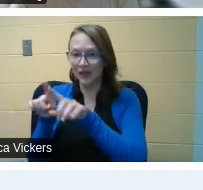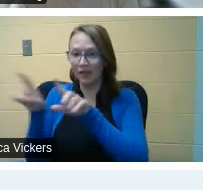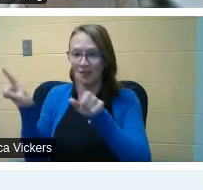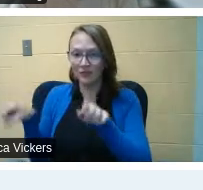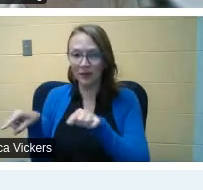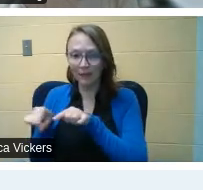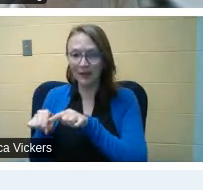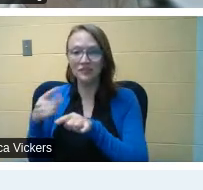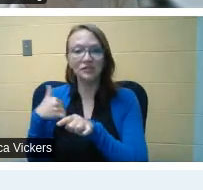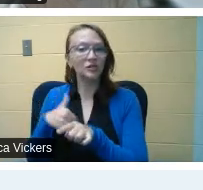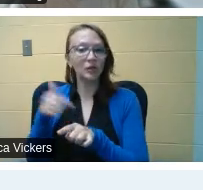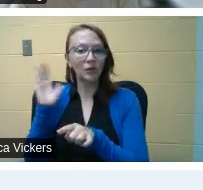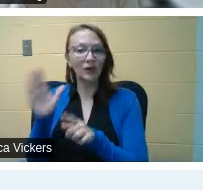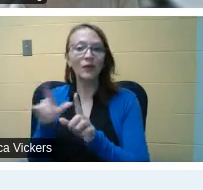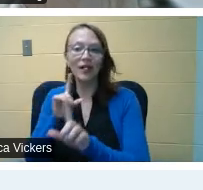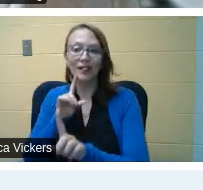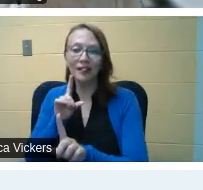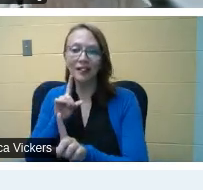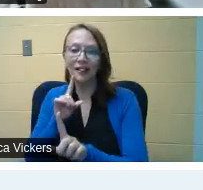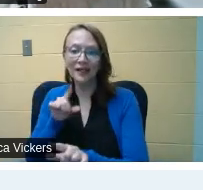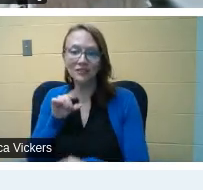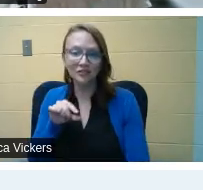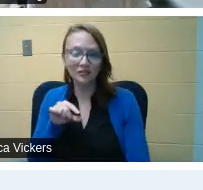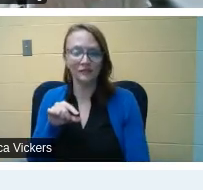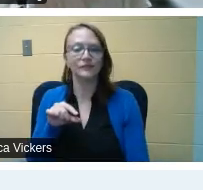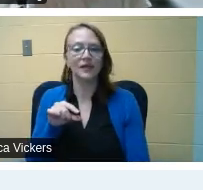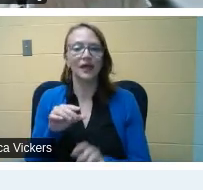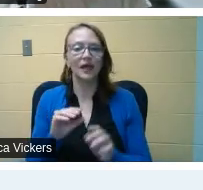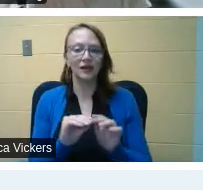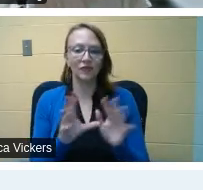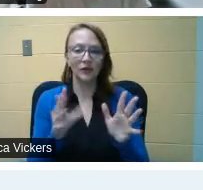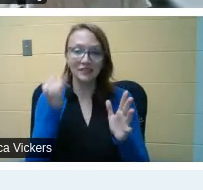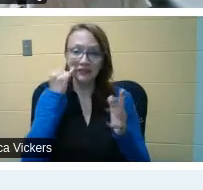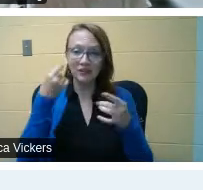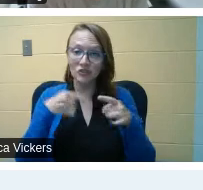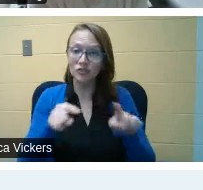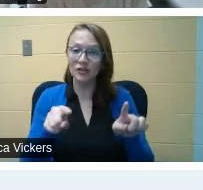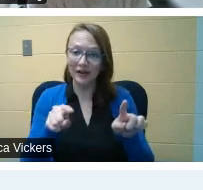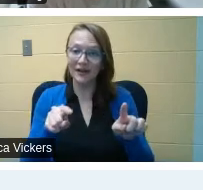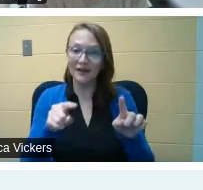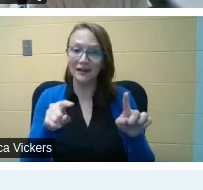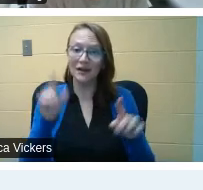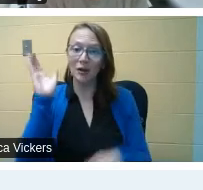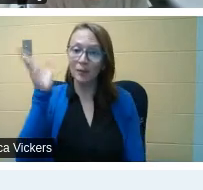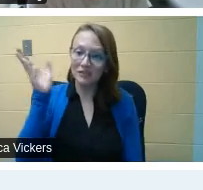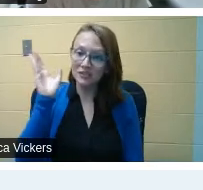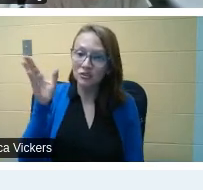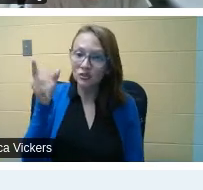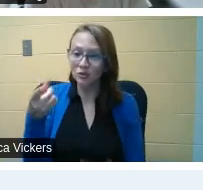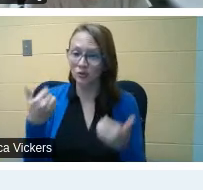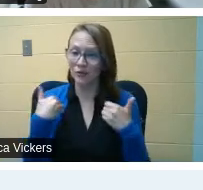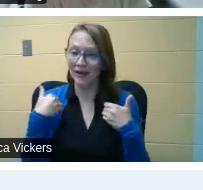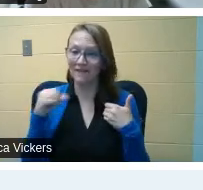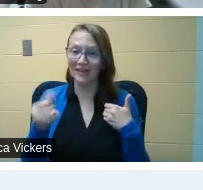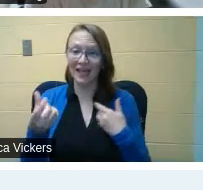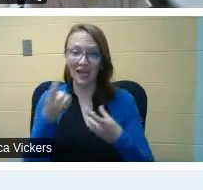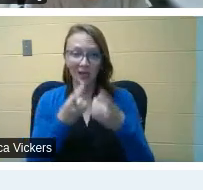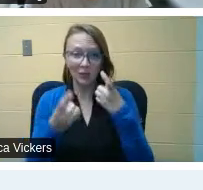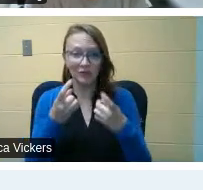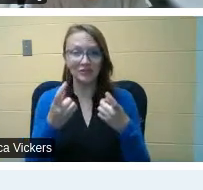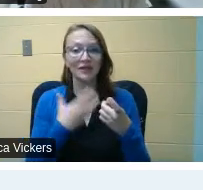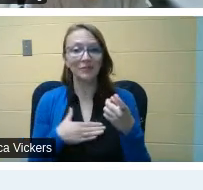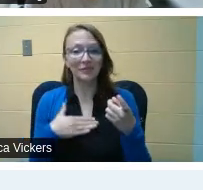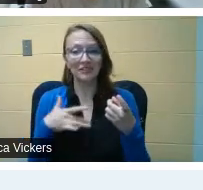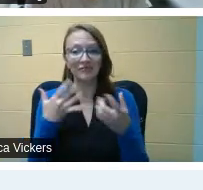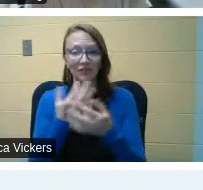answering that to all of you. And also, of course, if during the session you have some questions or comments, you please feel free to interact